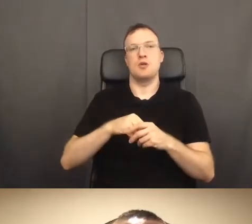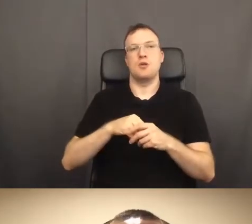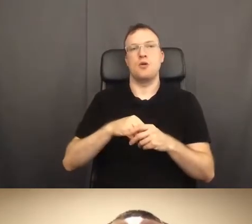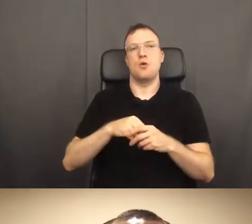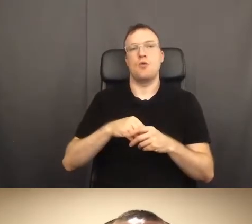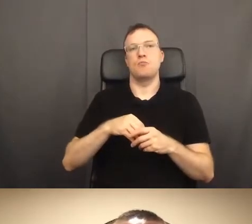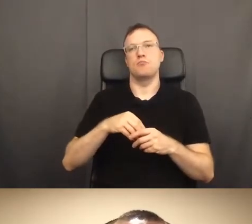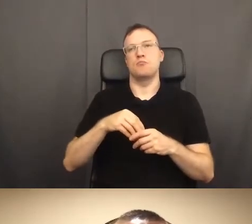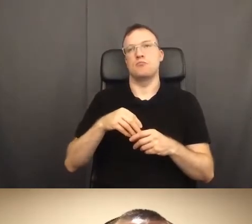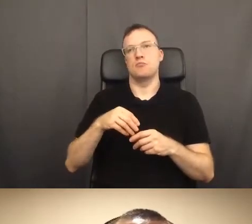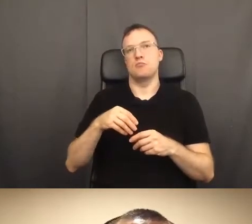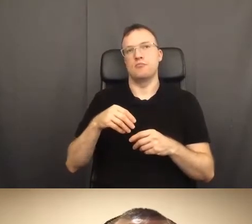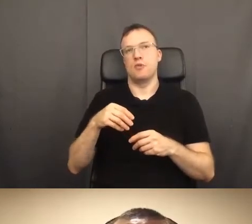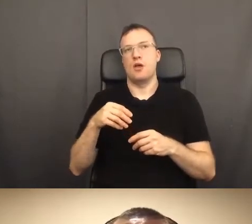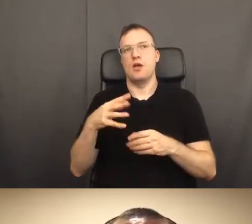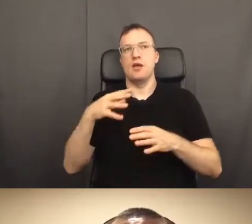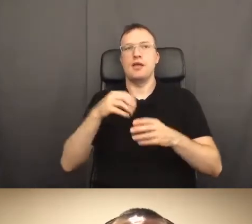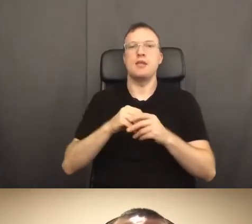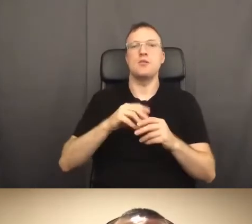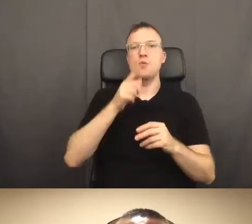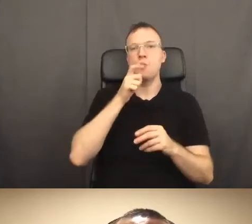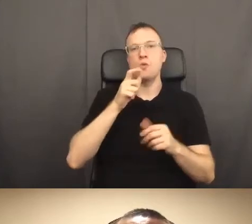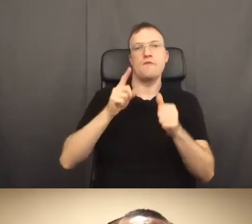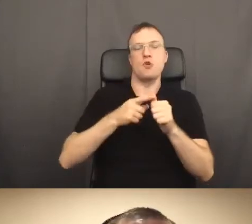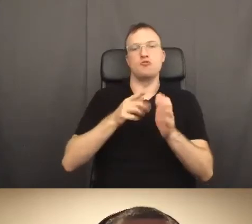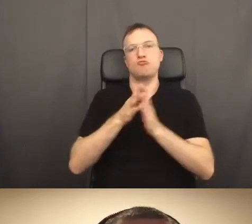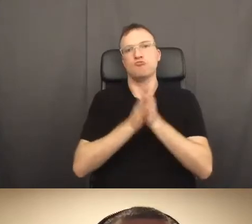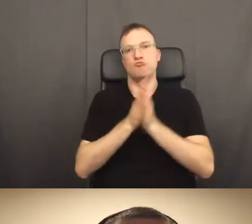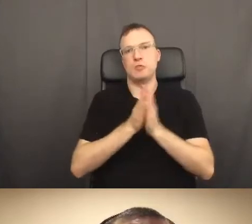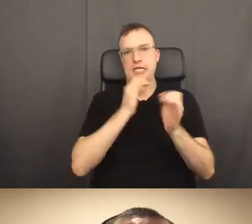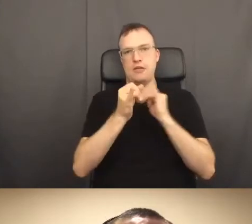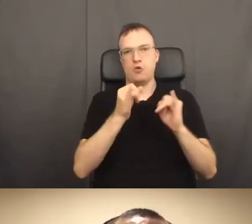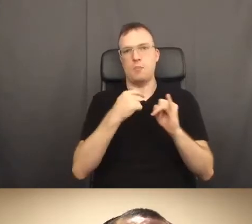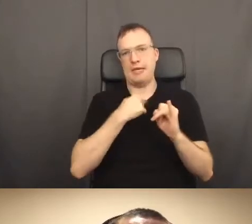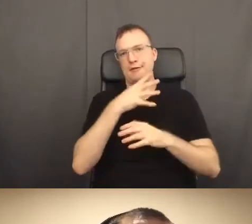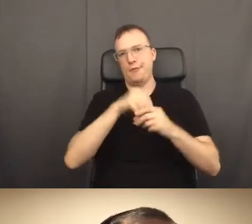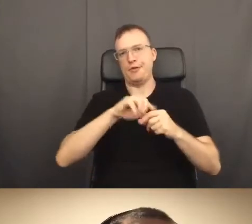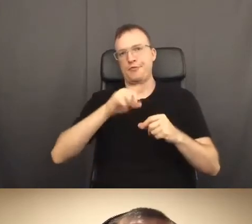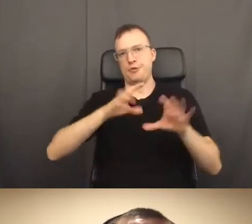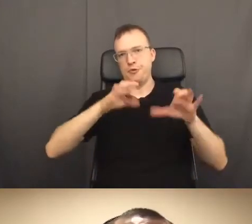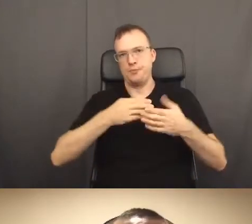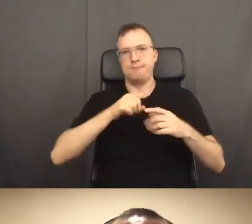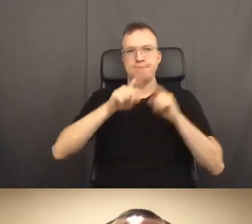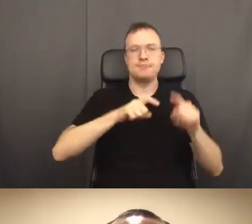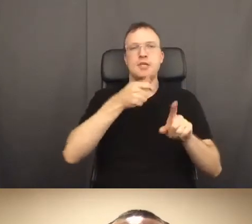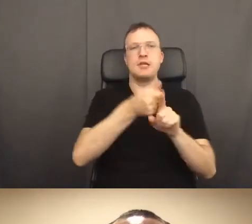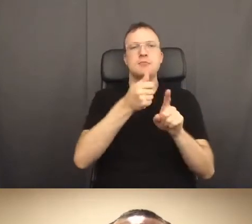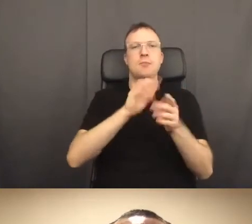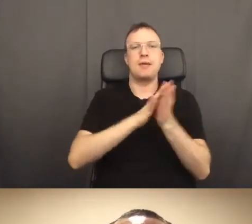in hearing him. Because he's so nonsensical, even though he became sort of like a media